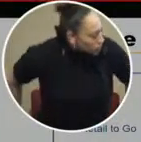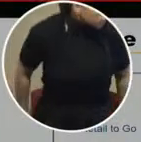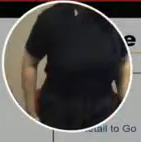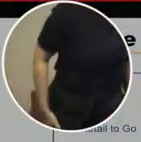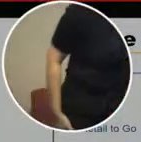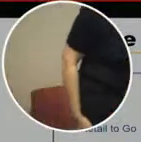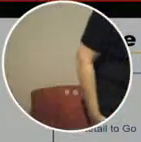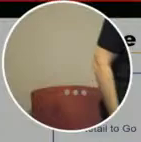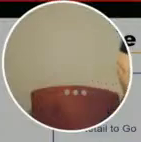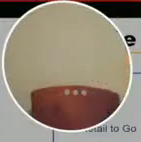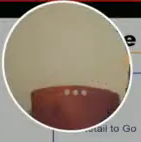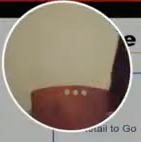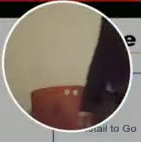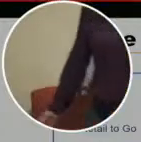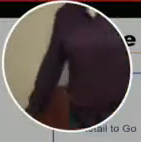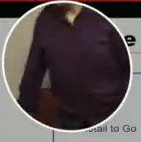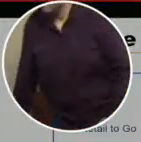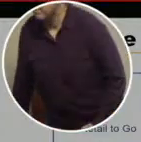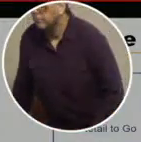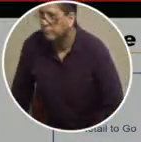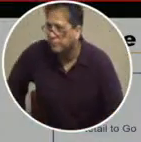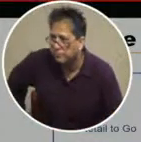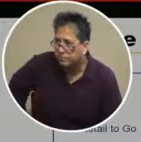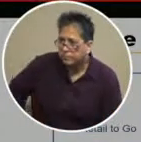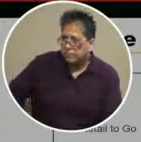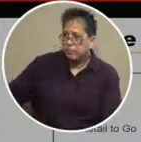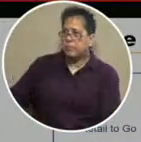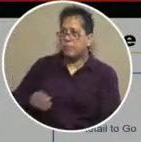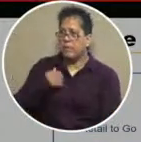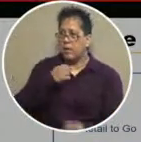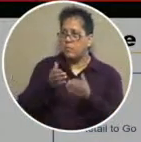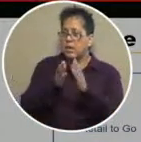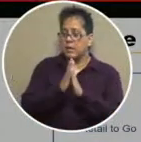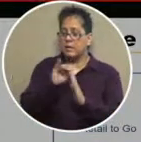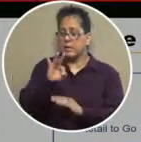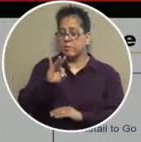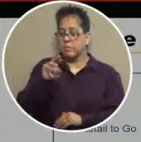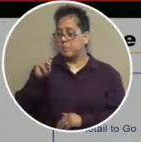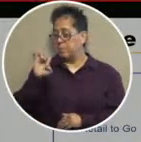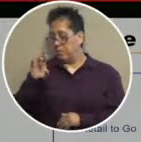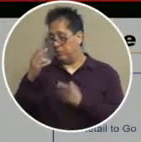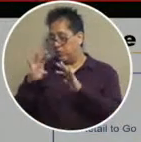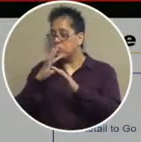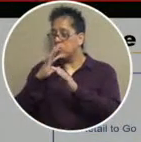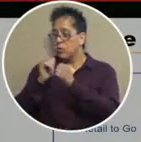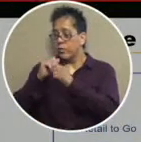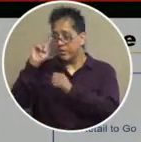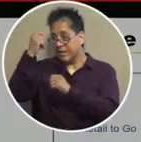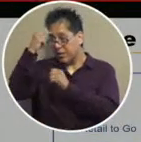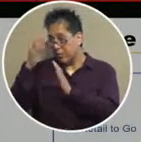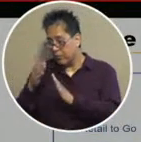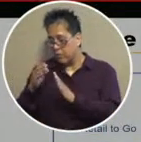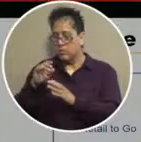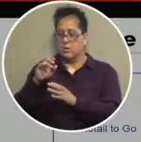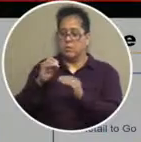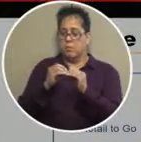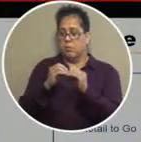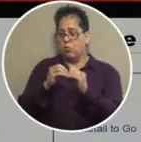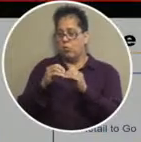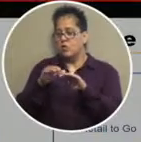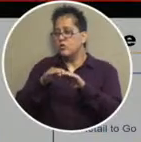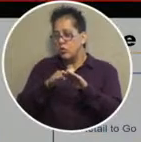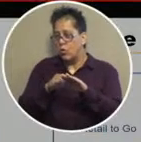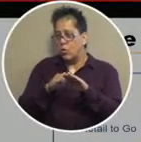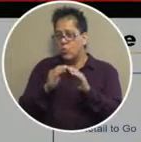the mayor has spoken to the governor since a few weeks ago to advocate for a more sensible and slower